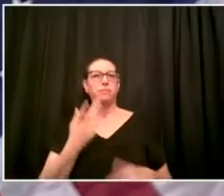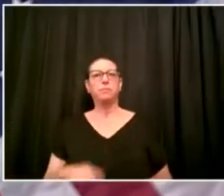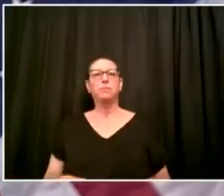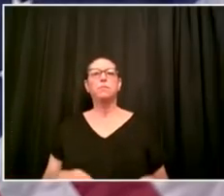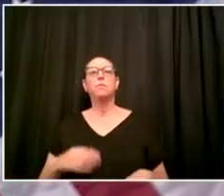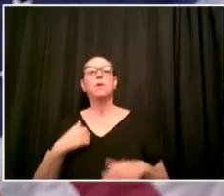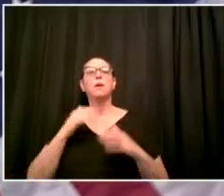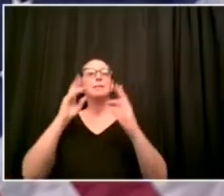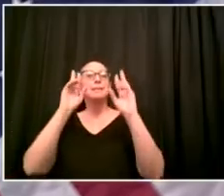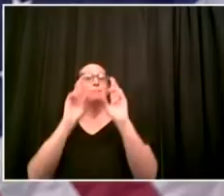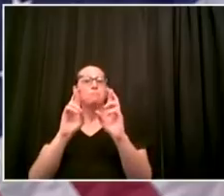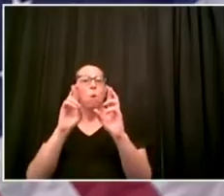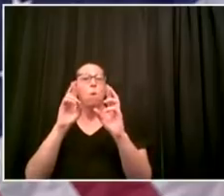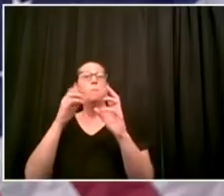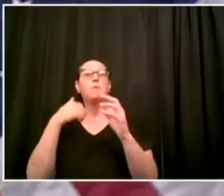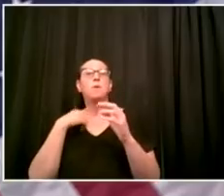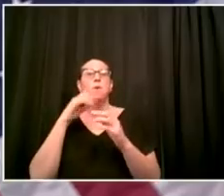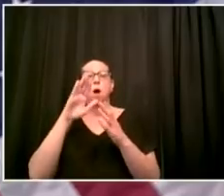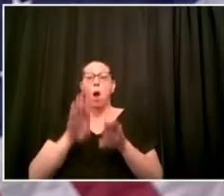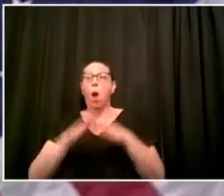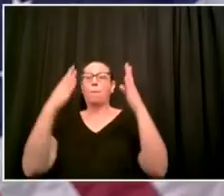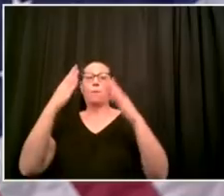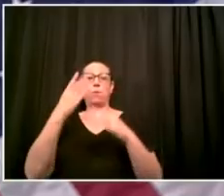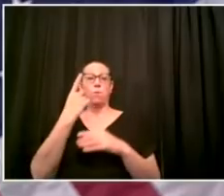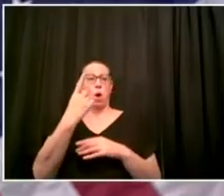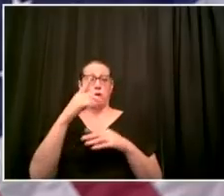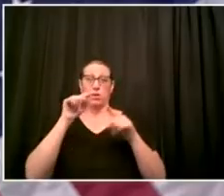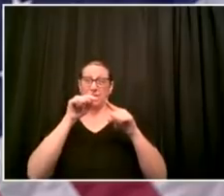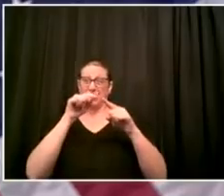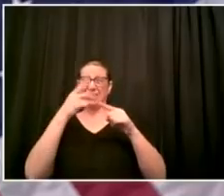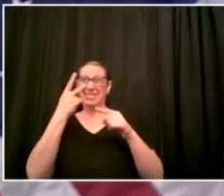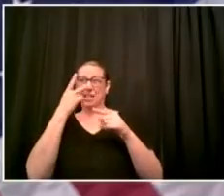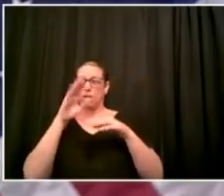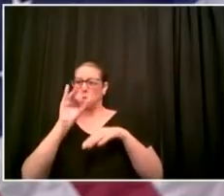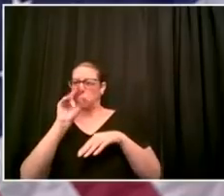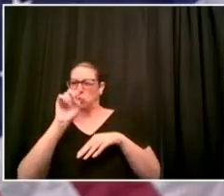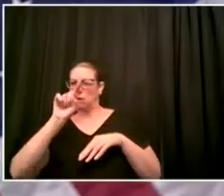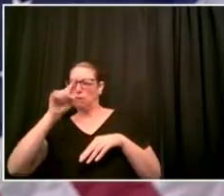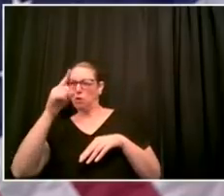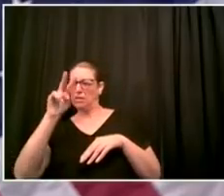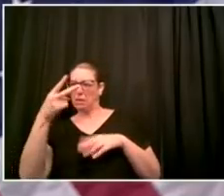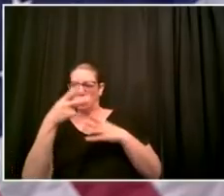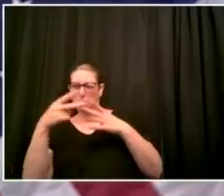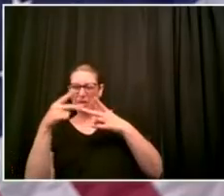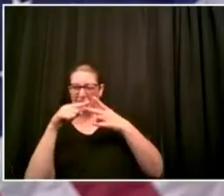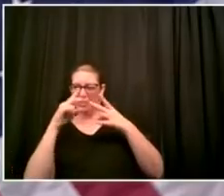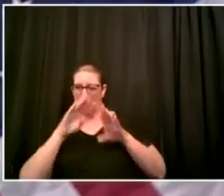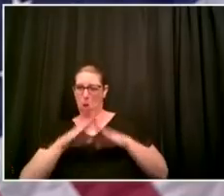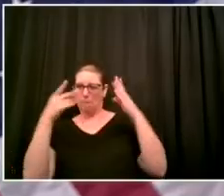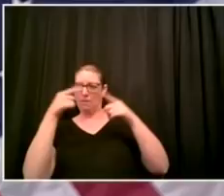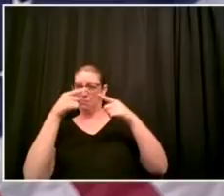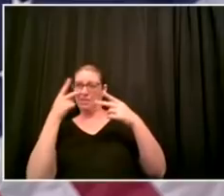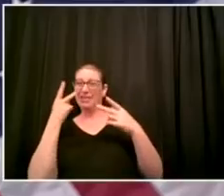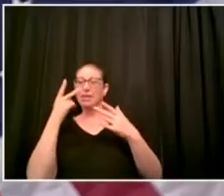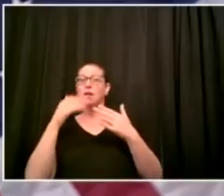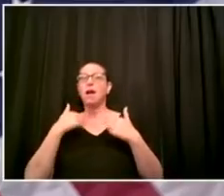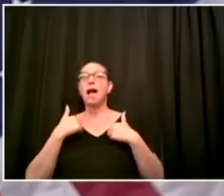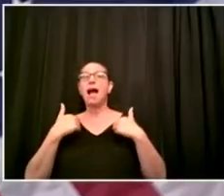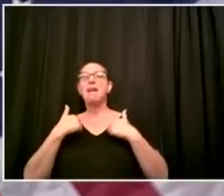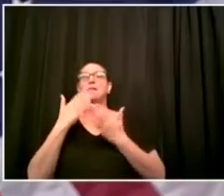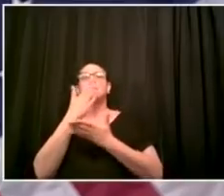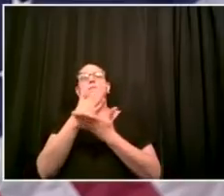with the MTA to try and perfect these strategies. And then, as with everything else, to see how they're going and make adjustments as we go